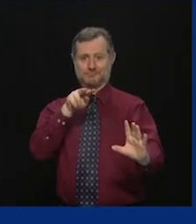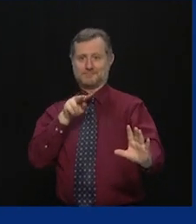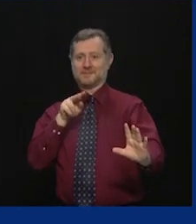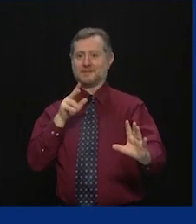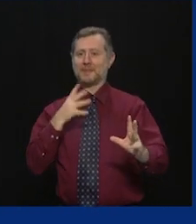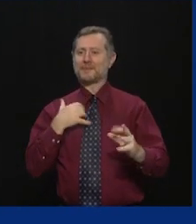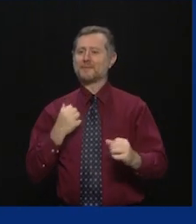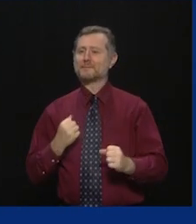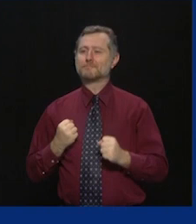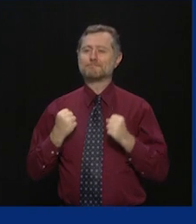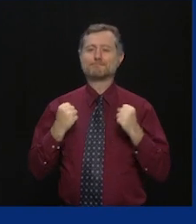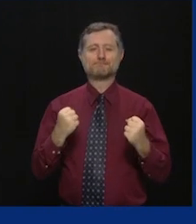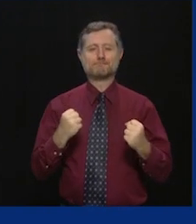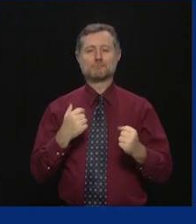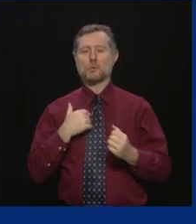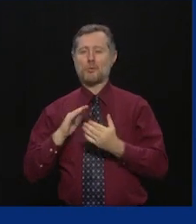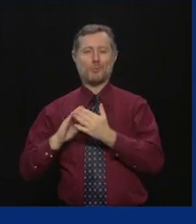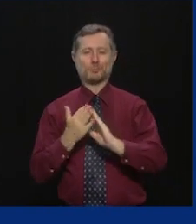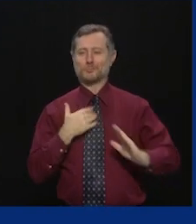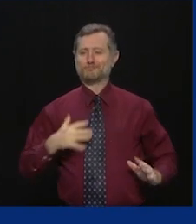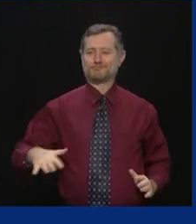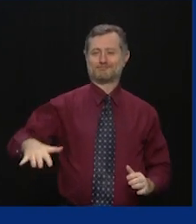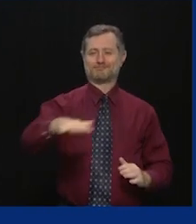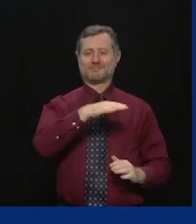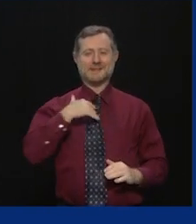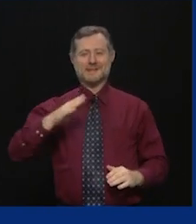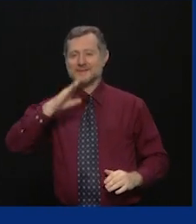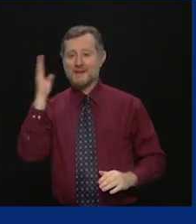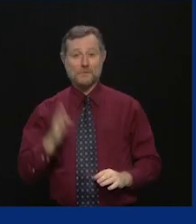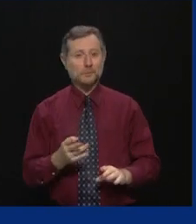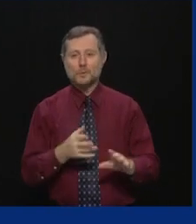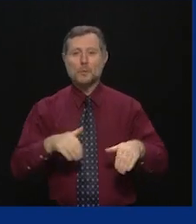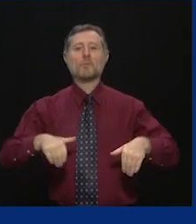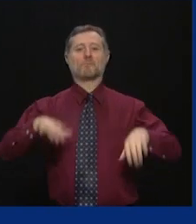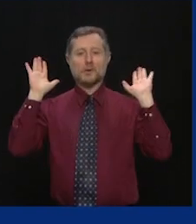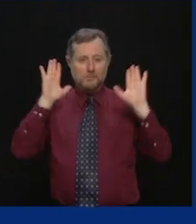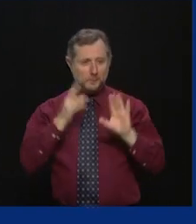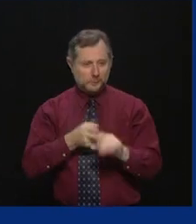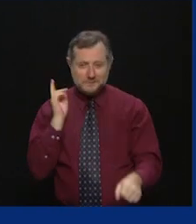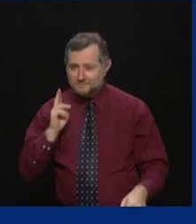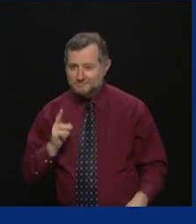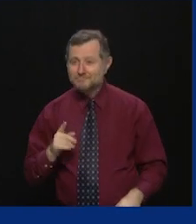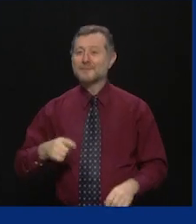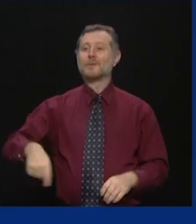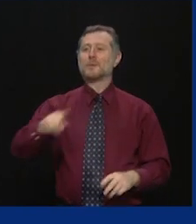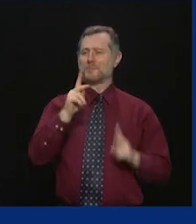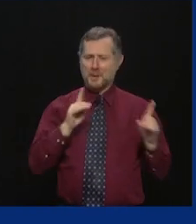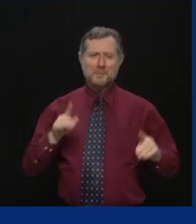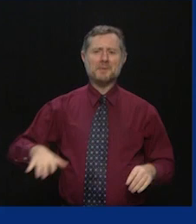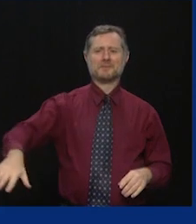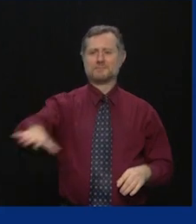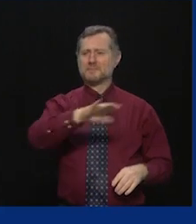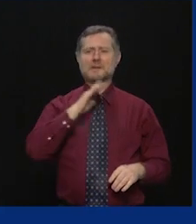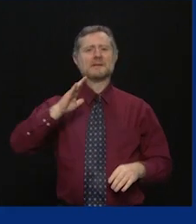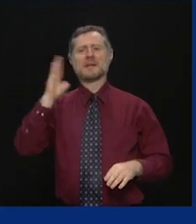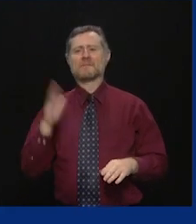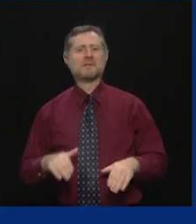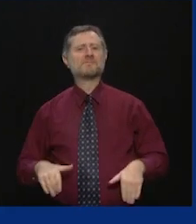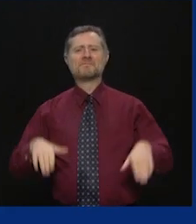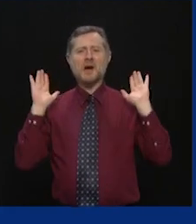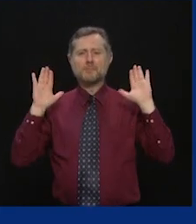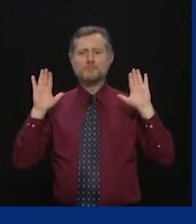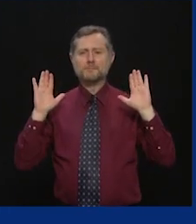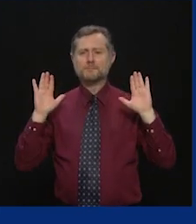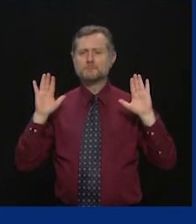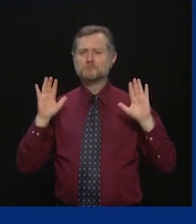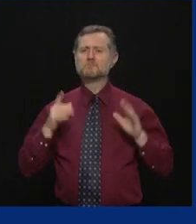our community, a community that never quits, a community of people who have never given up, a community of people